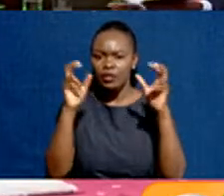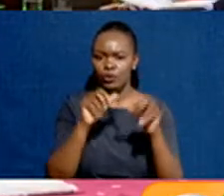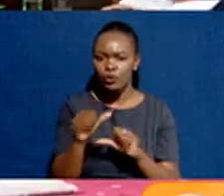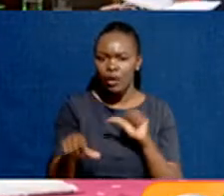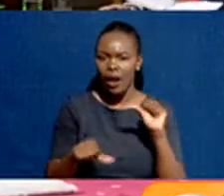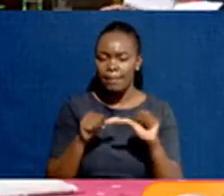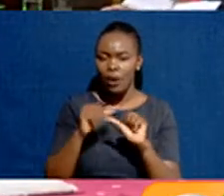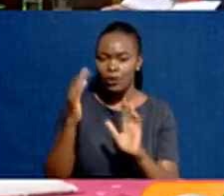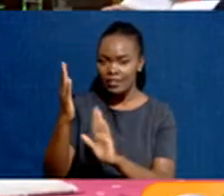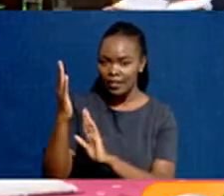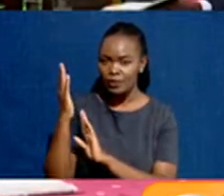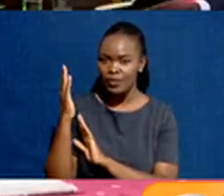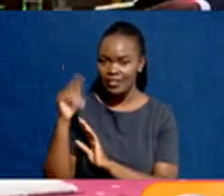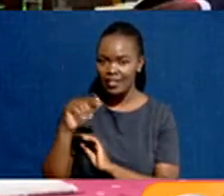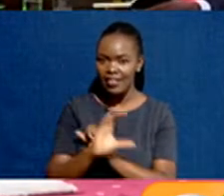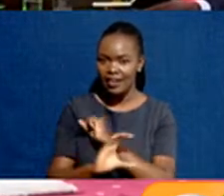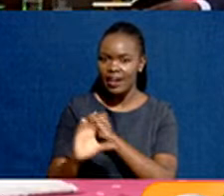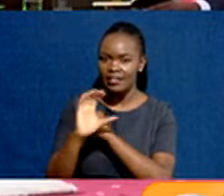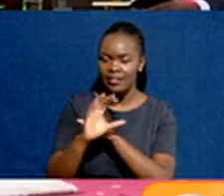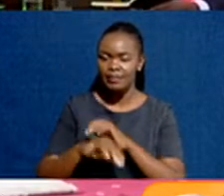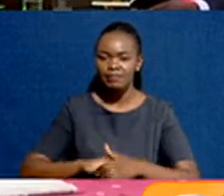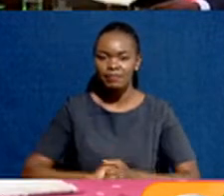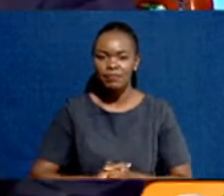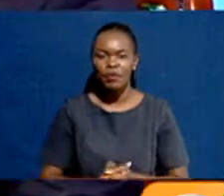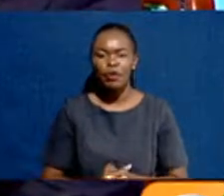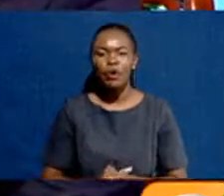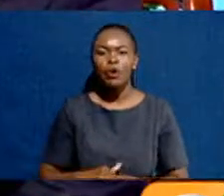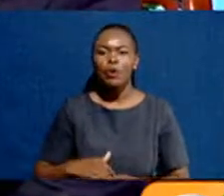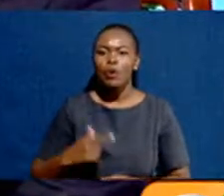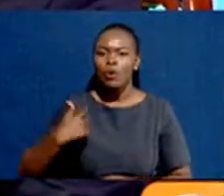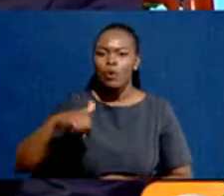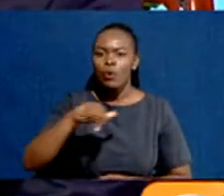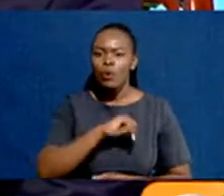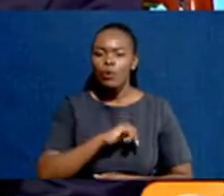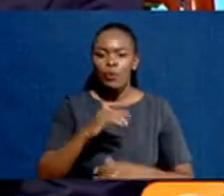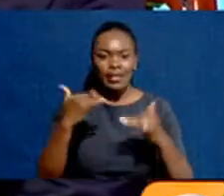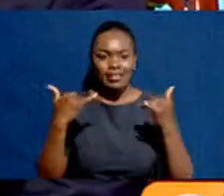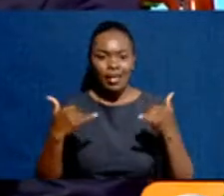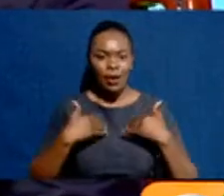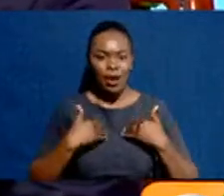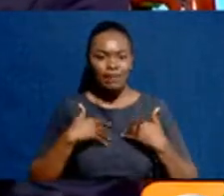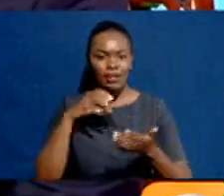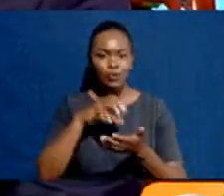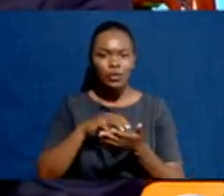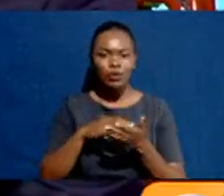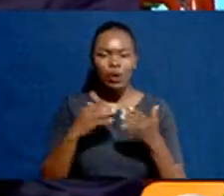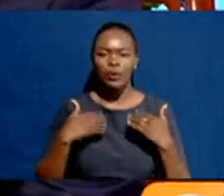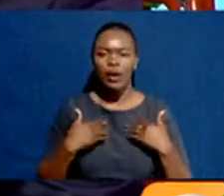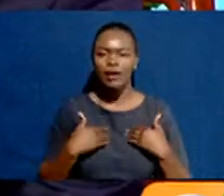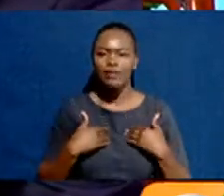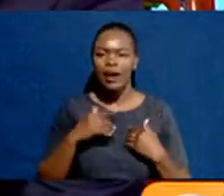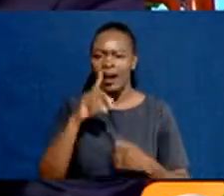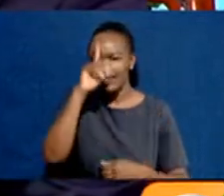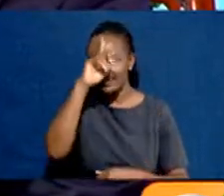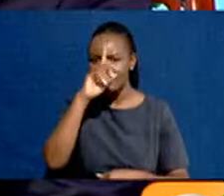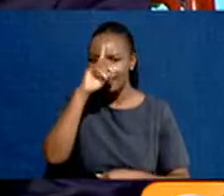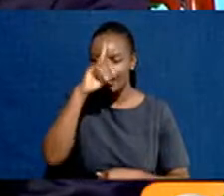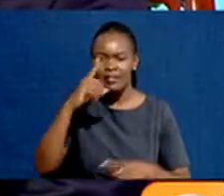our security is concerned. We have woken up to a serious declaration by the